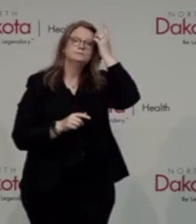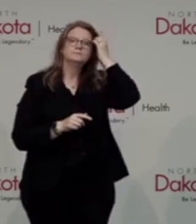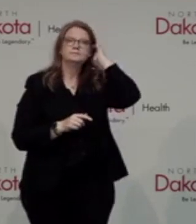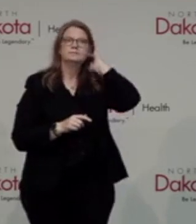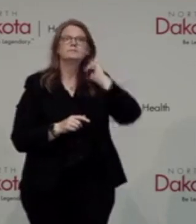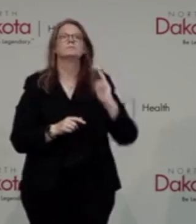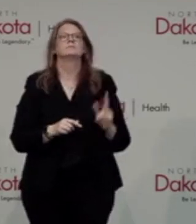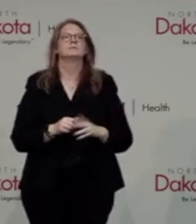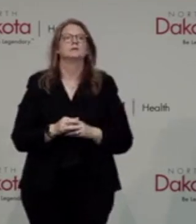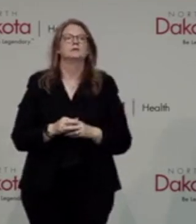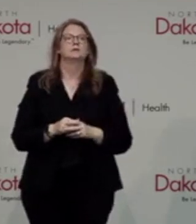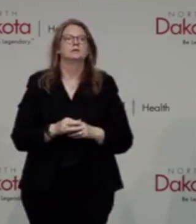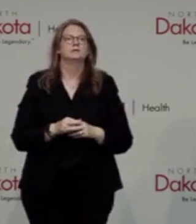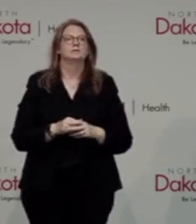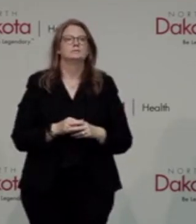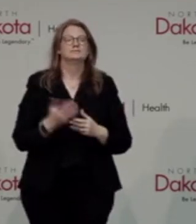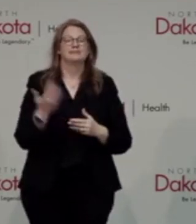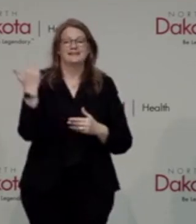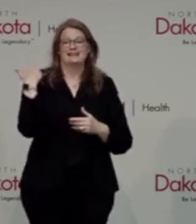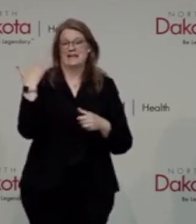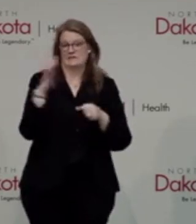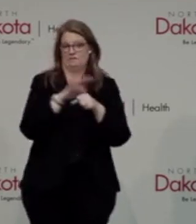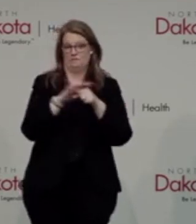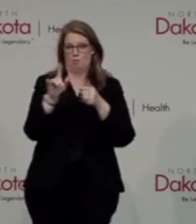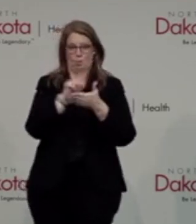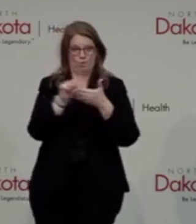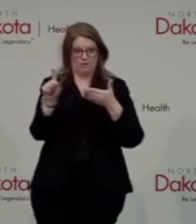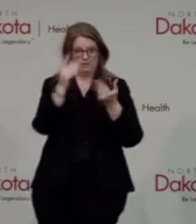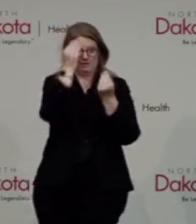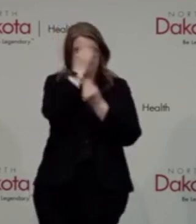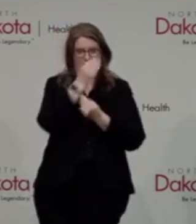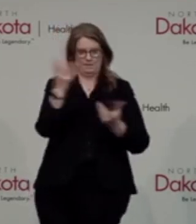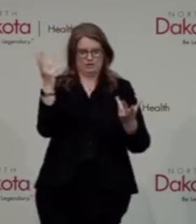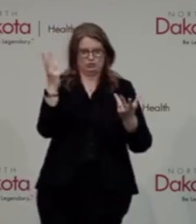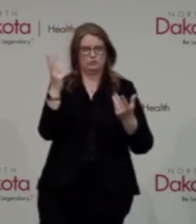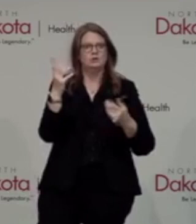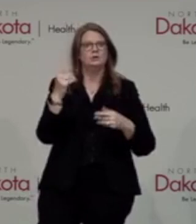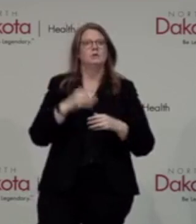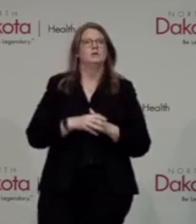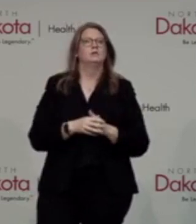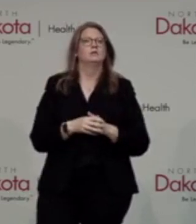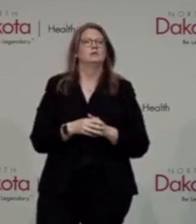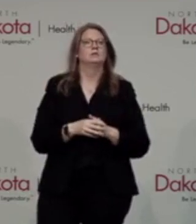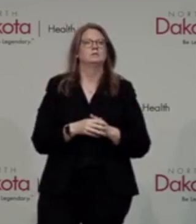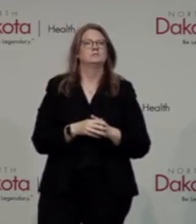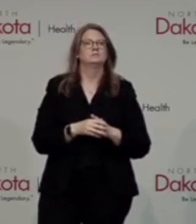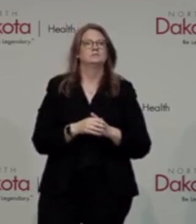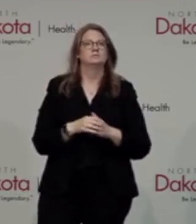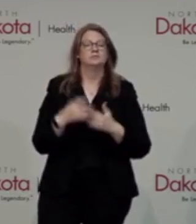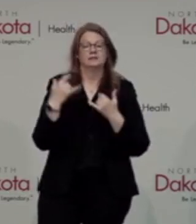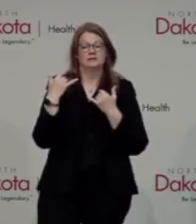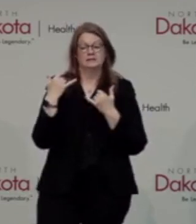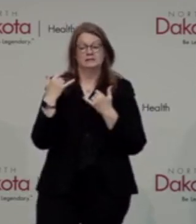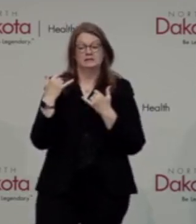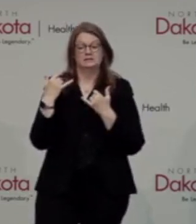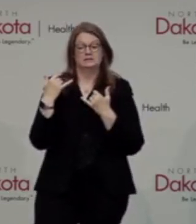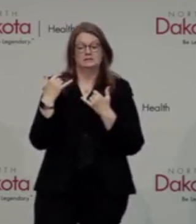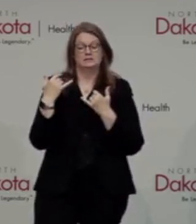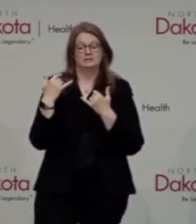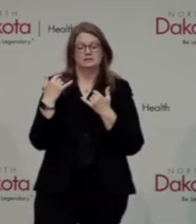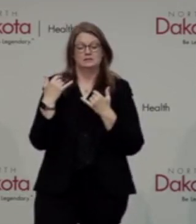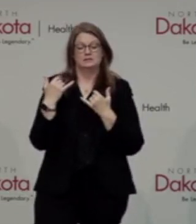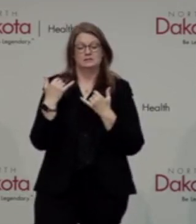Just at the last full week of data that we have, or just a week ago, I mean, we have 135